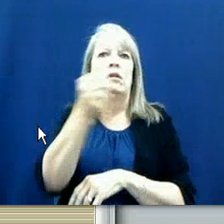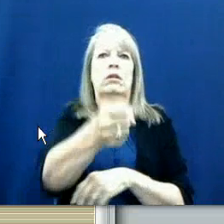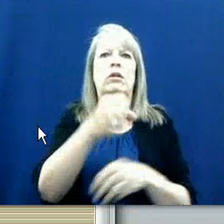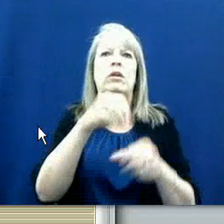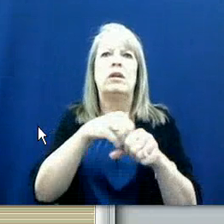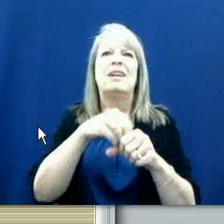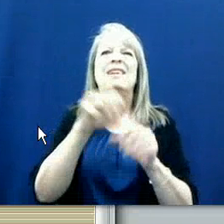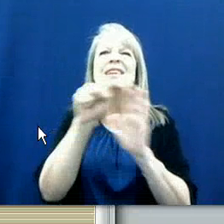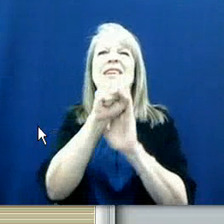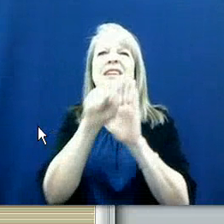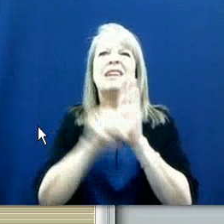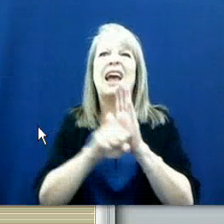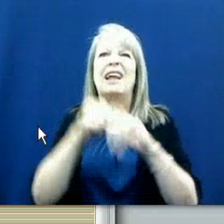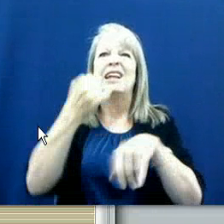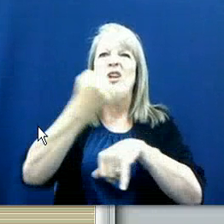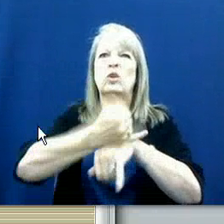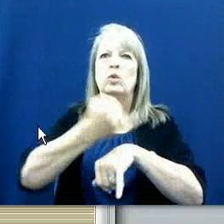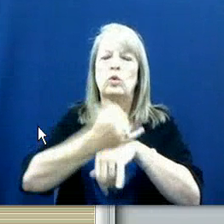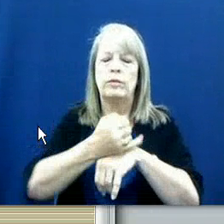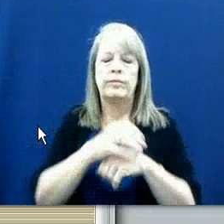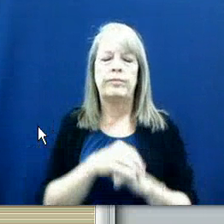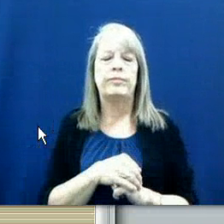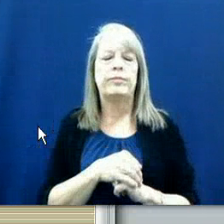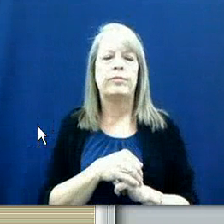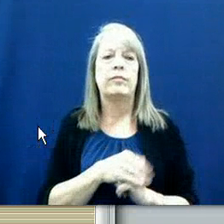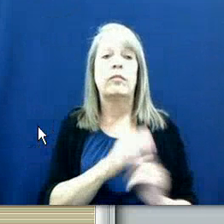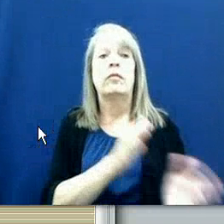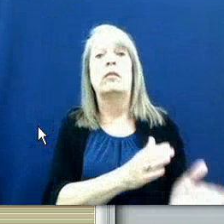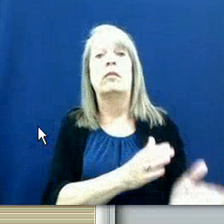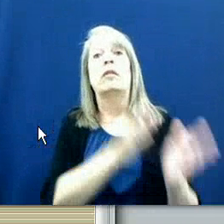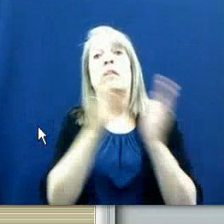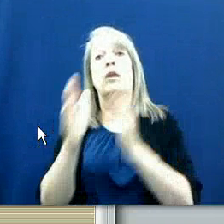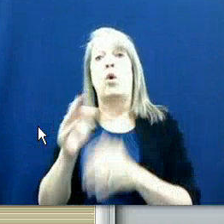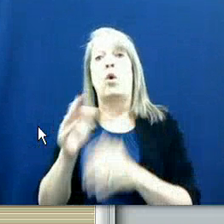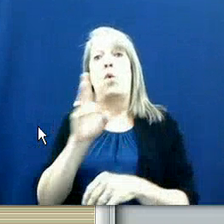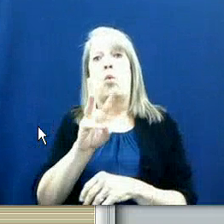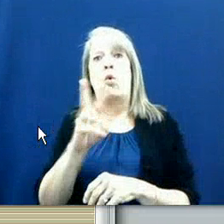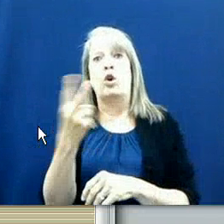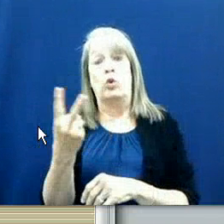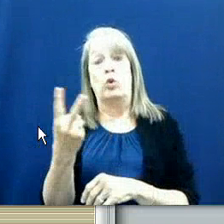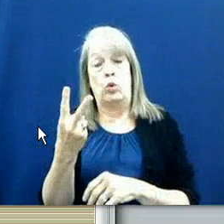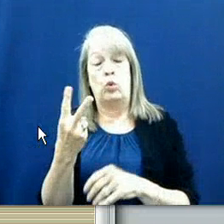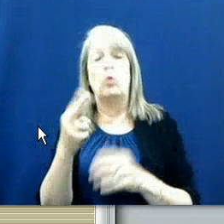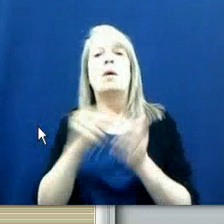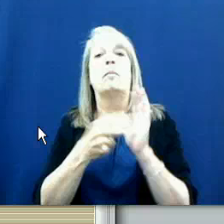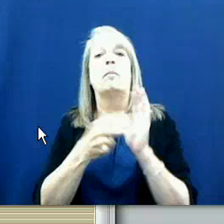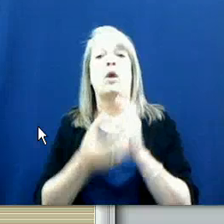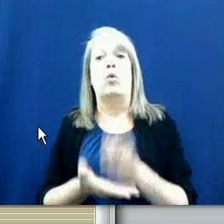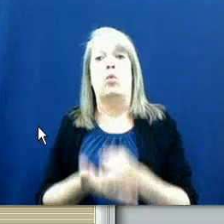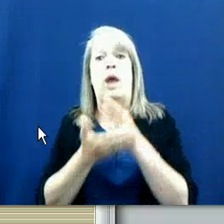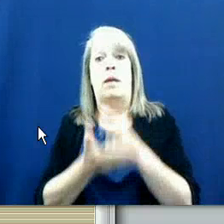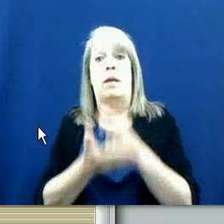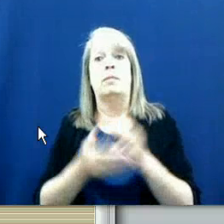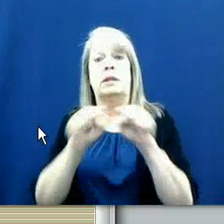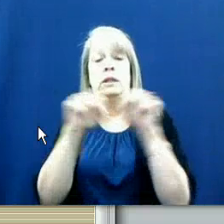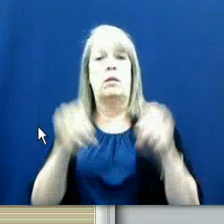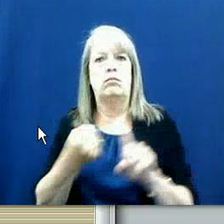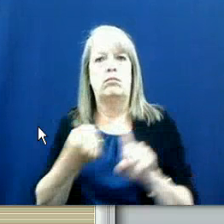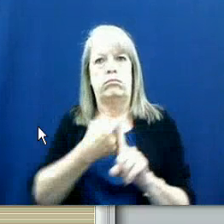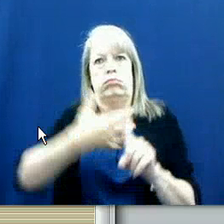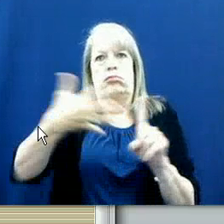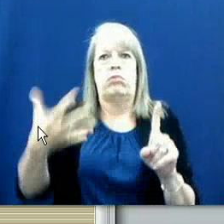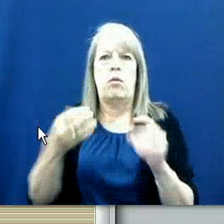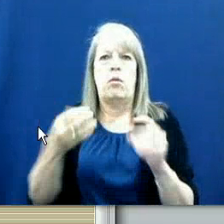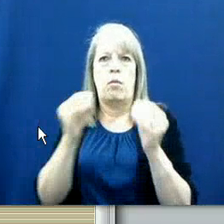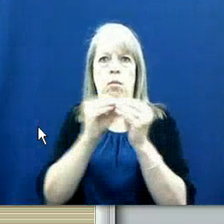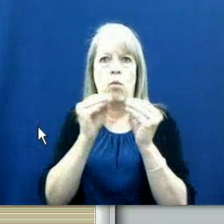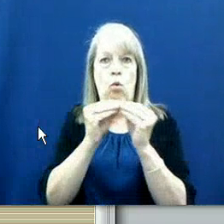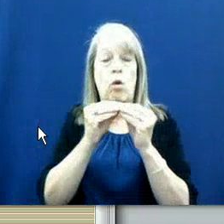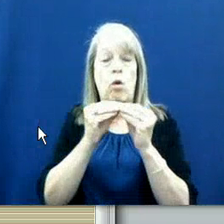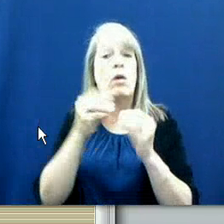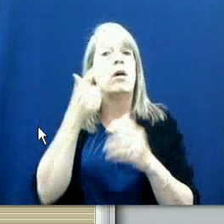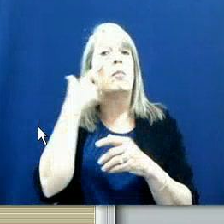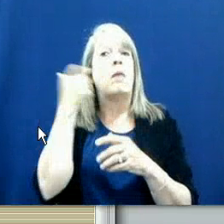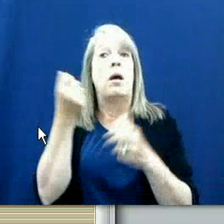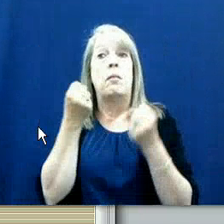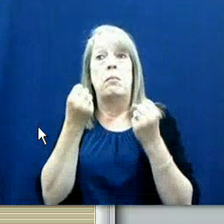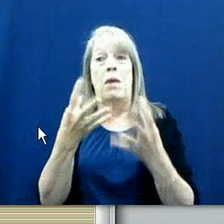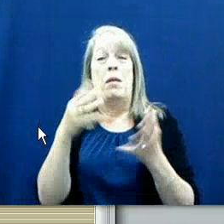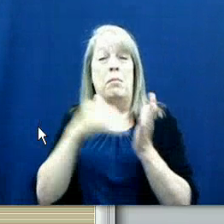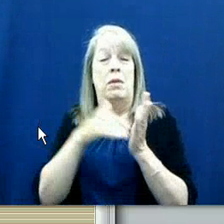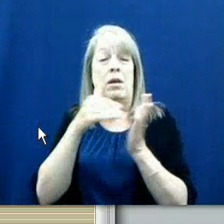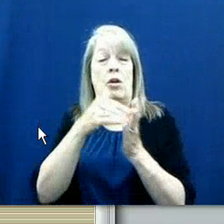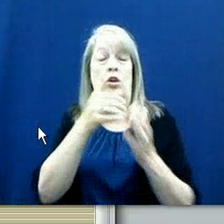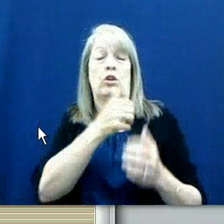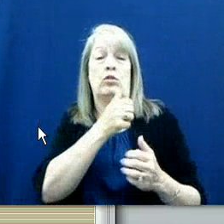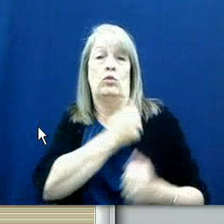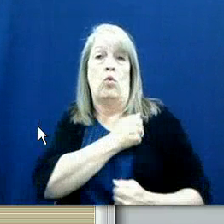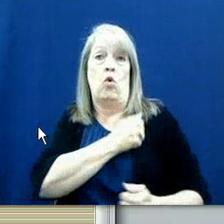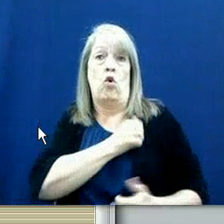institution. World War II expanded the rehabilitation system even more. When millions of soldiers went off to war,